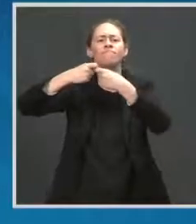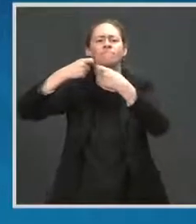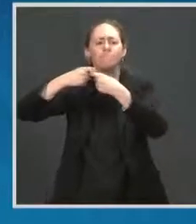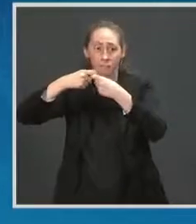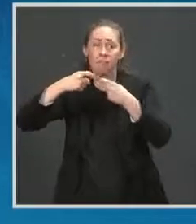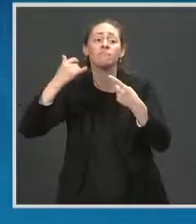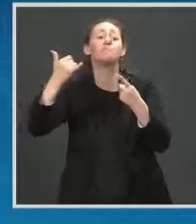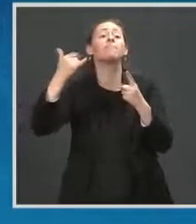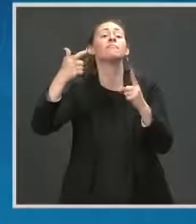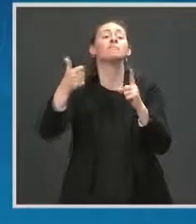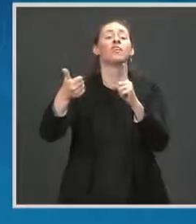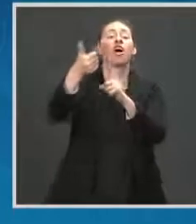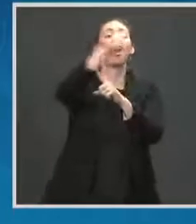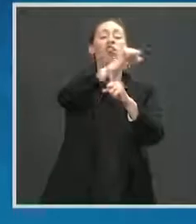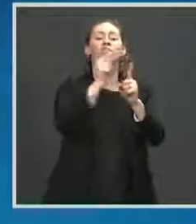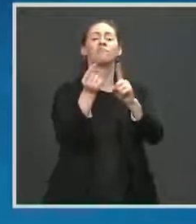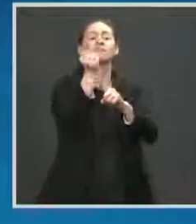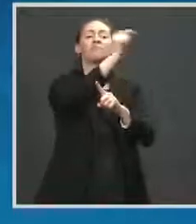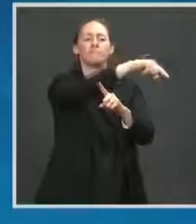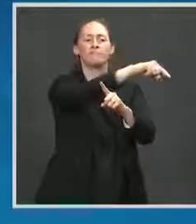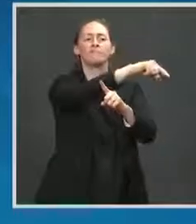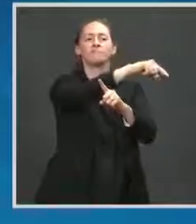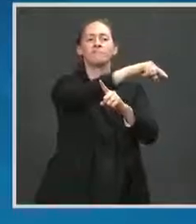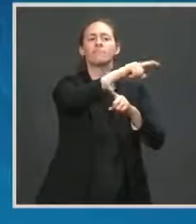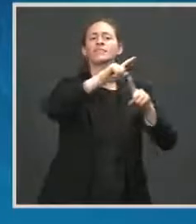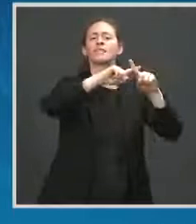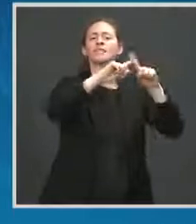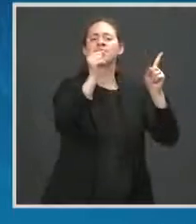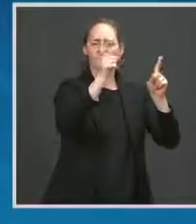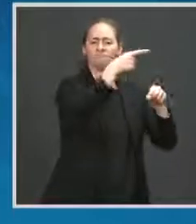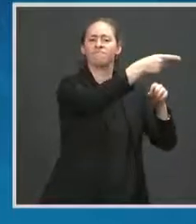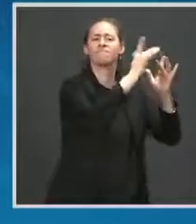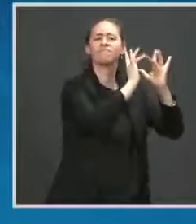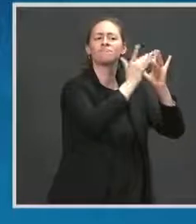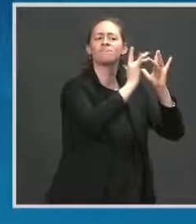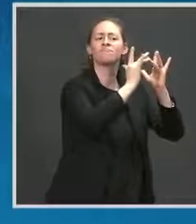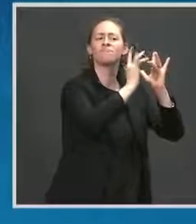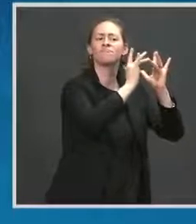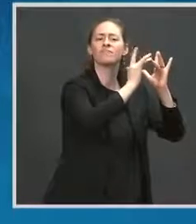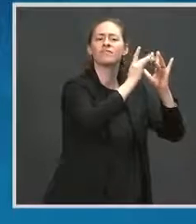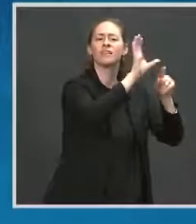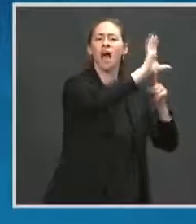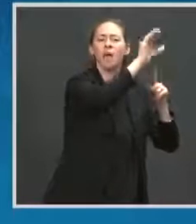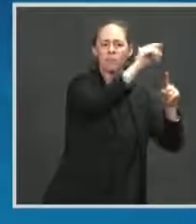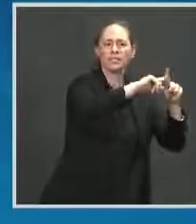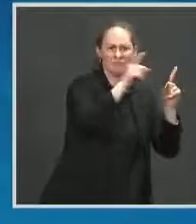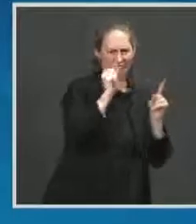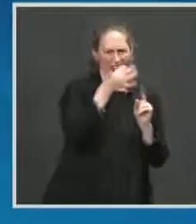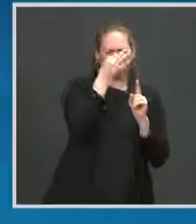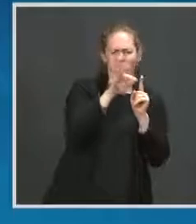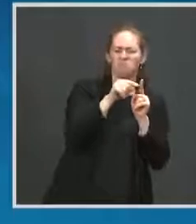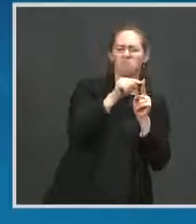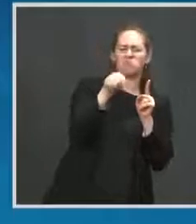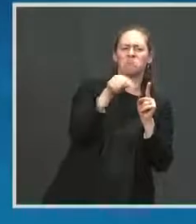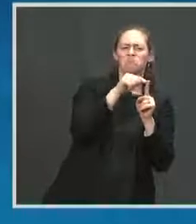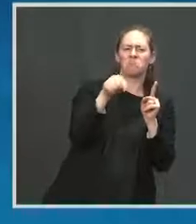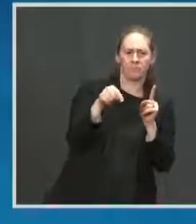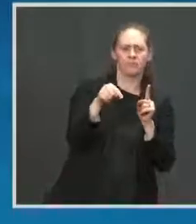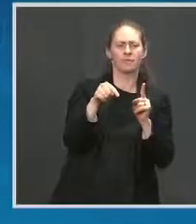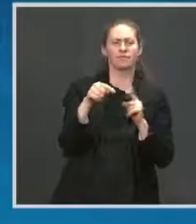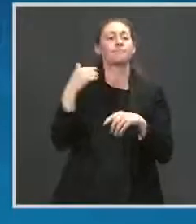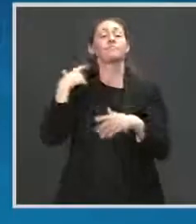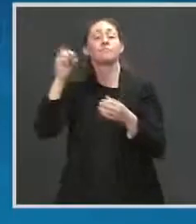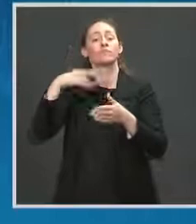good job laying broadband lines a few towns over. A forklift operator right here